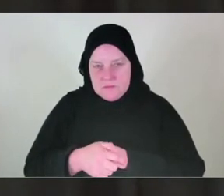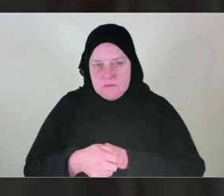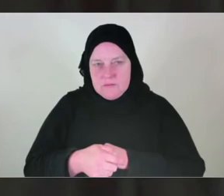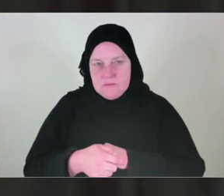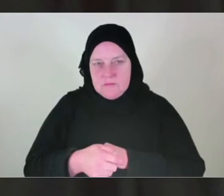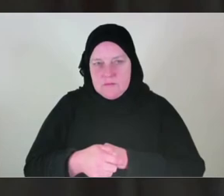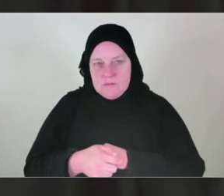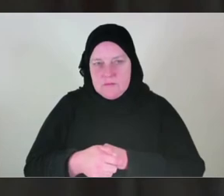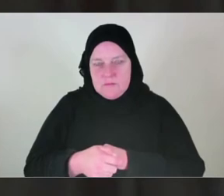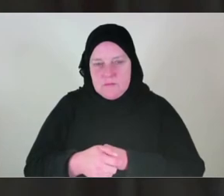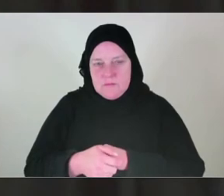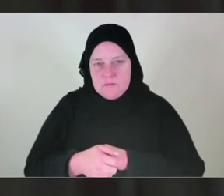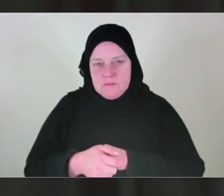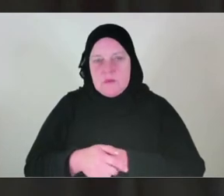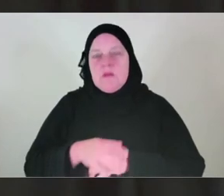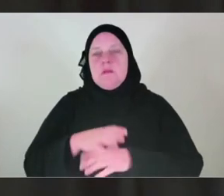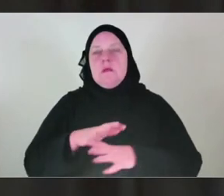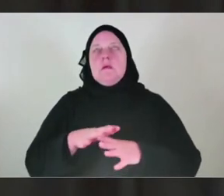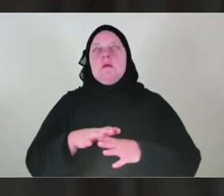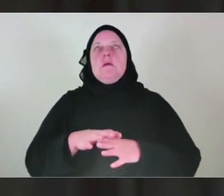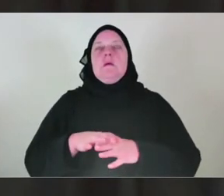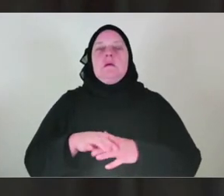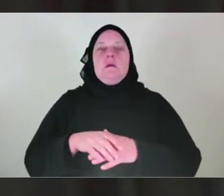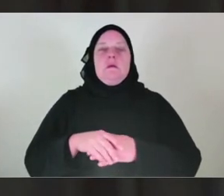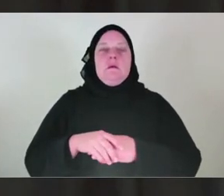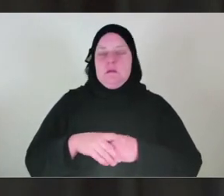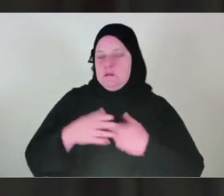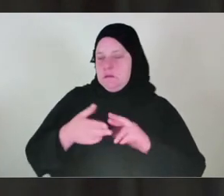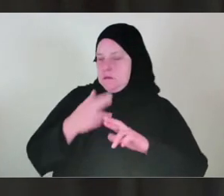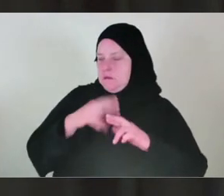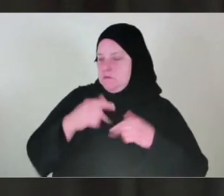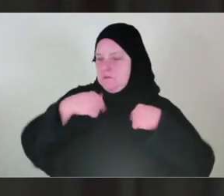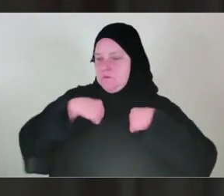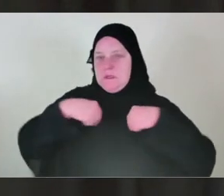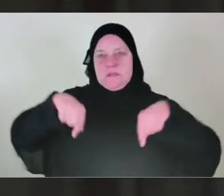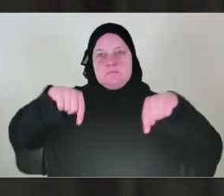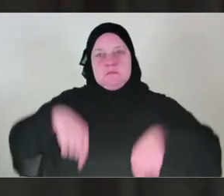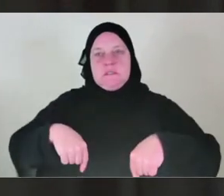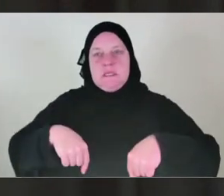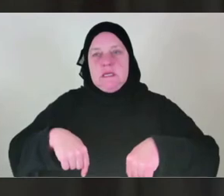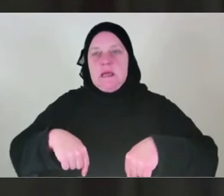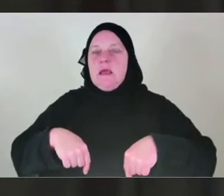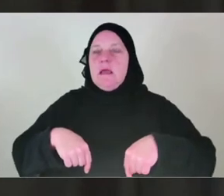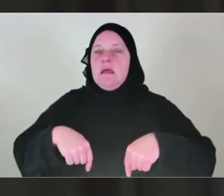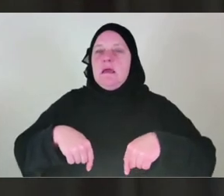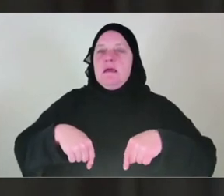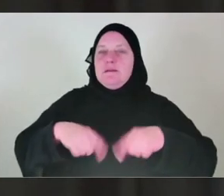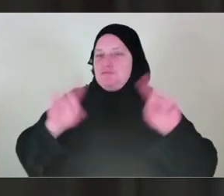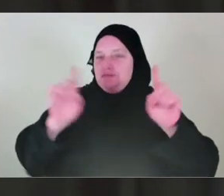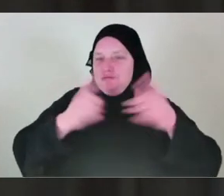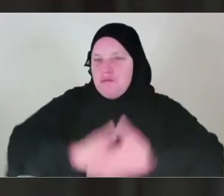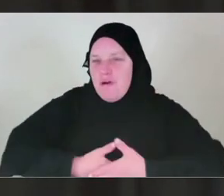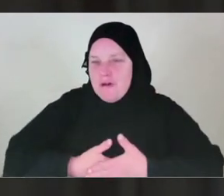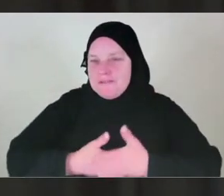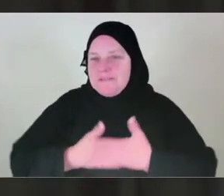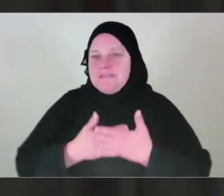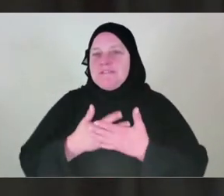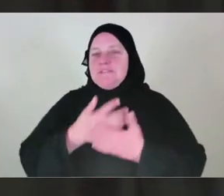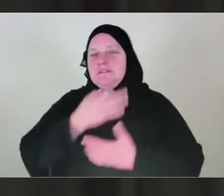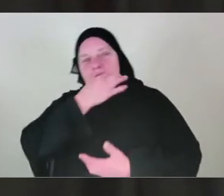Center. Imam Hussein Islamic Center, where we can discuss these things. This is the